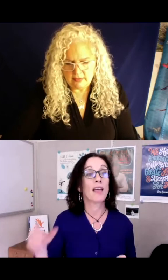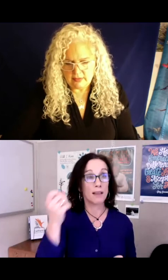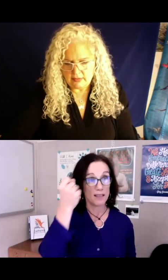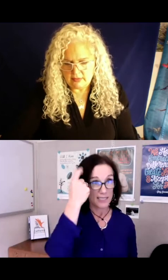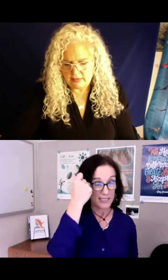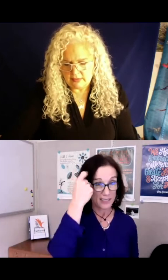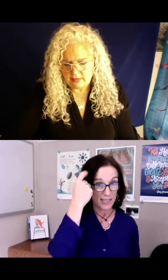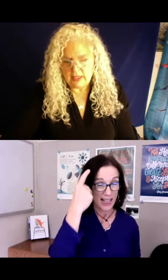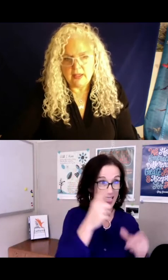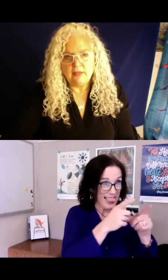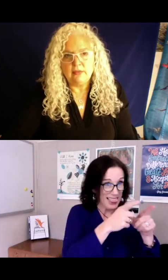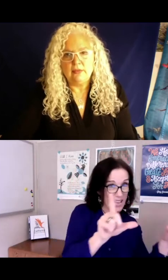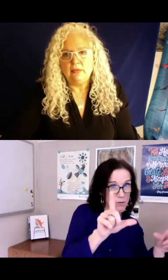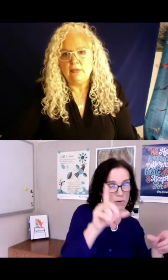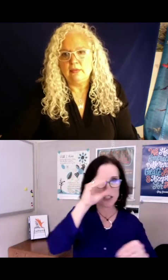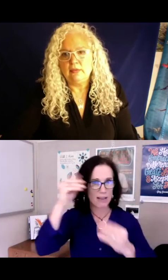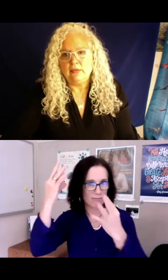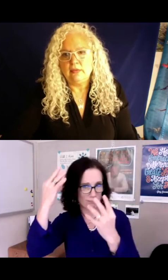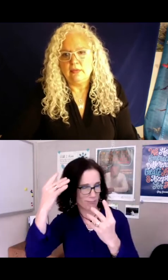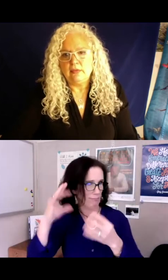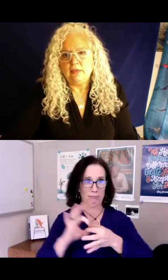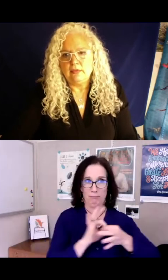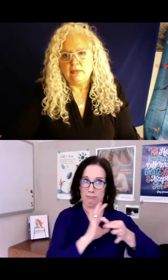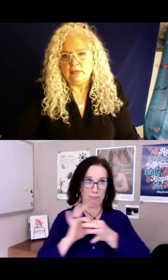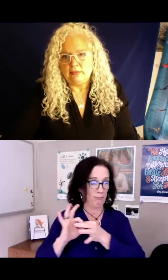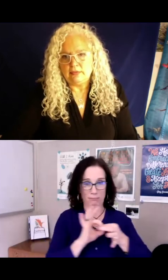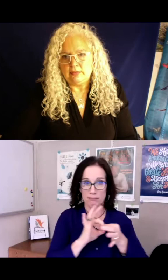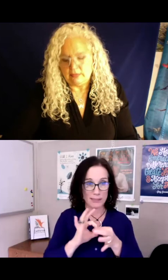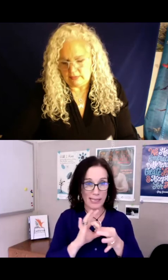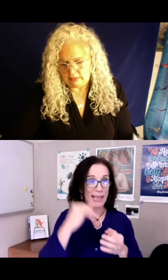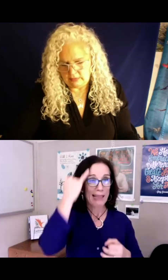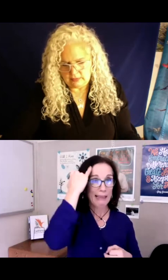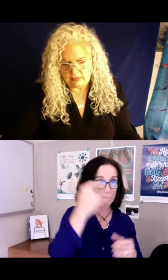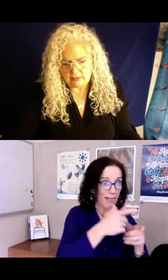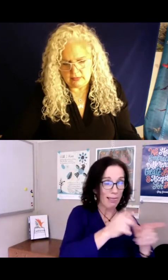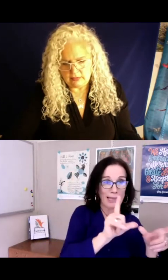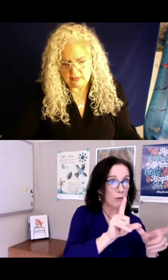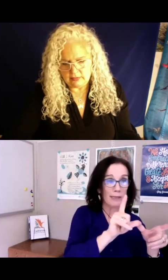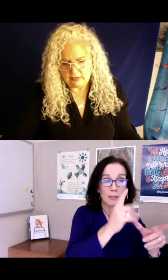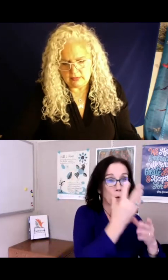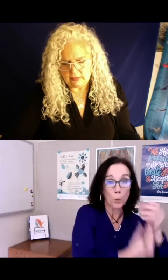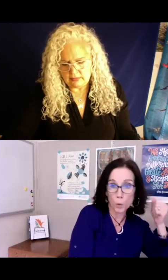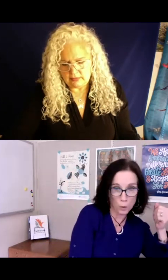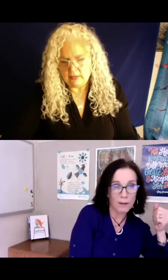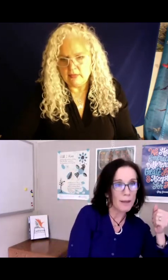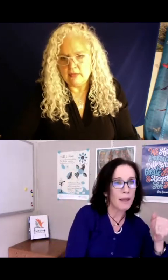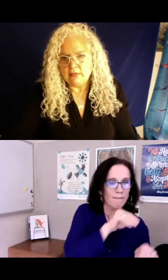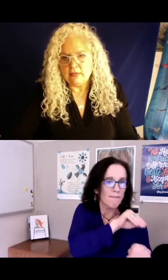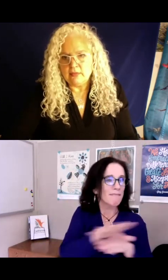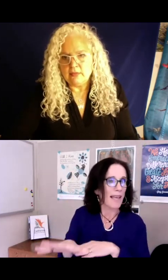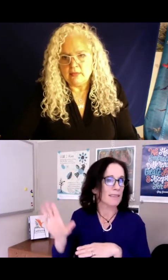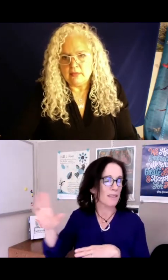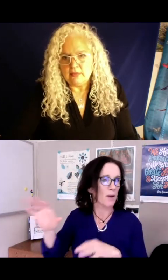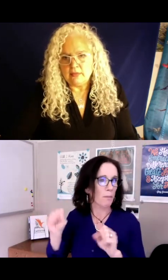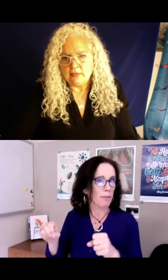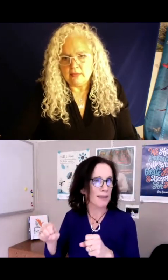for a large percentage. Now understand, language and cognitive ability is very connected. If the